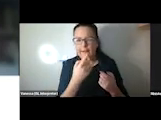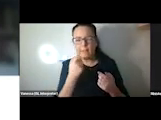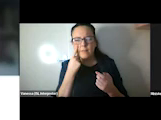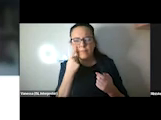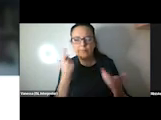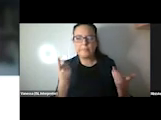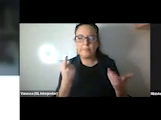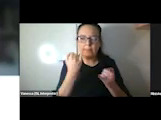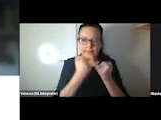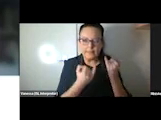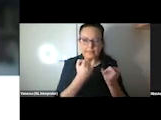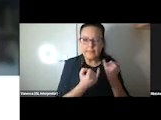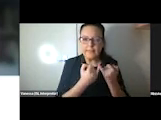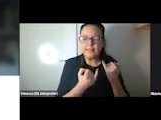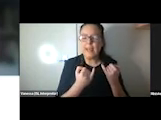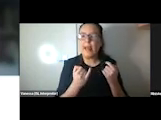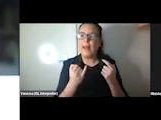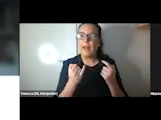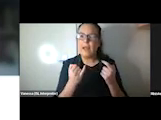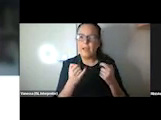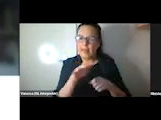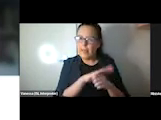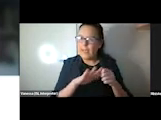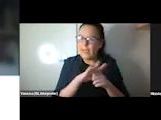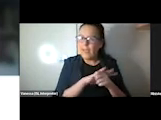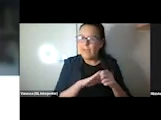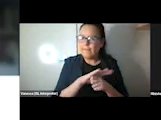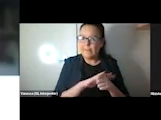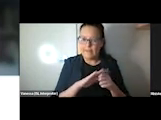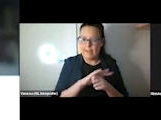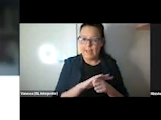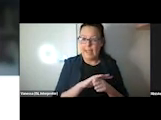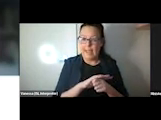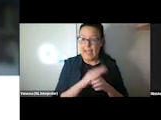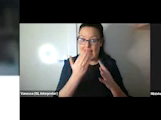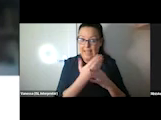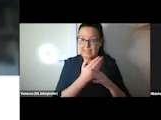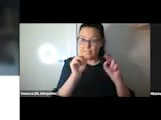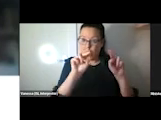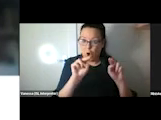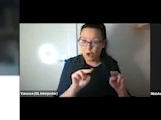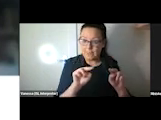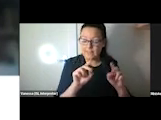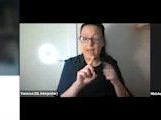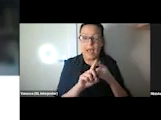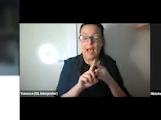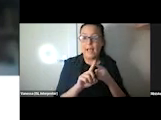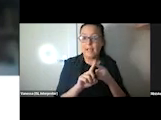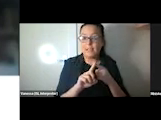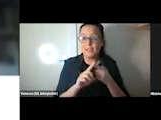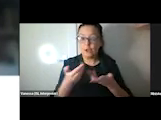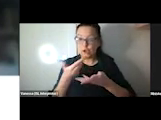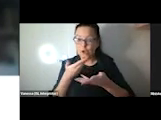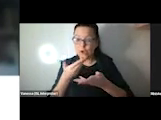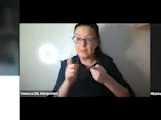the detail of this area, to carry out an access audit first of all, and then to advise and discuss one of her proposals,